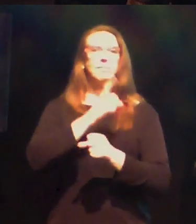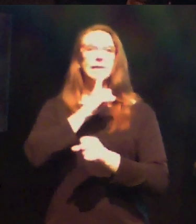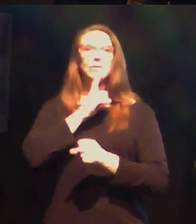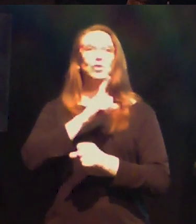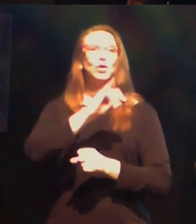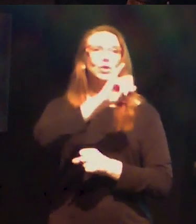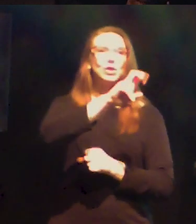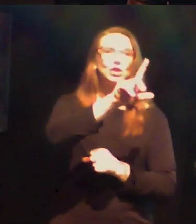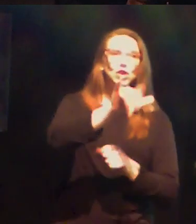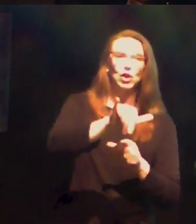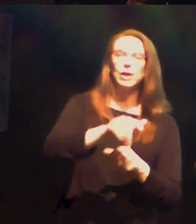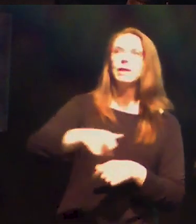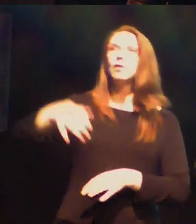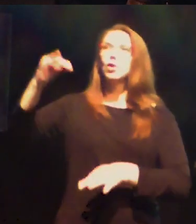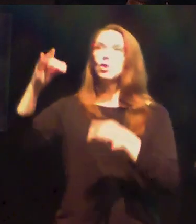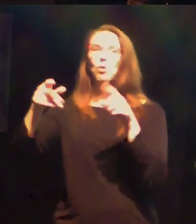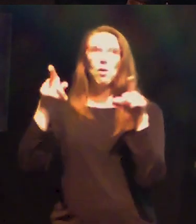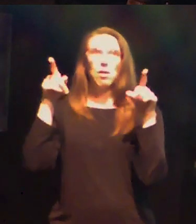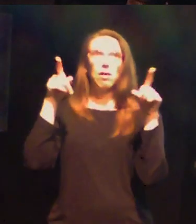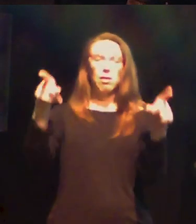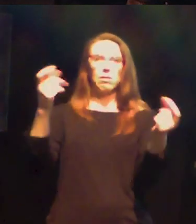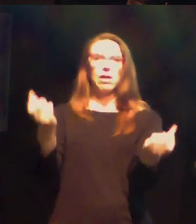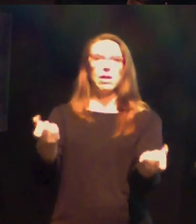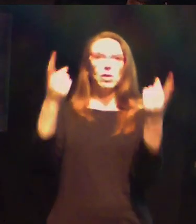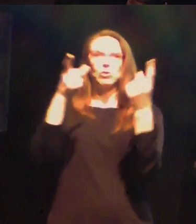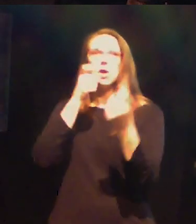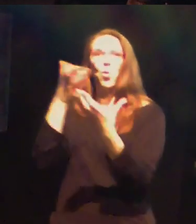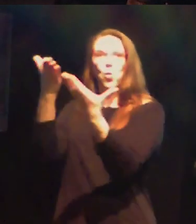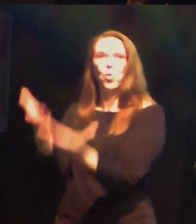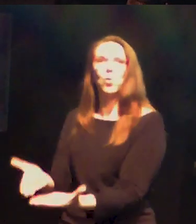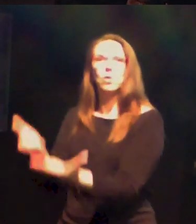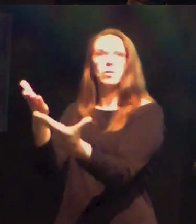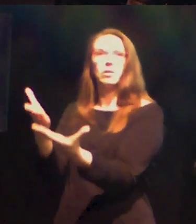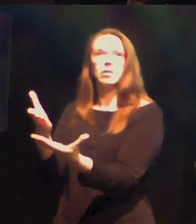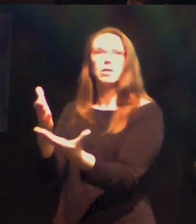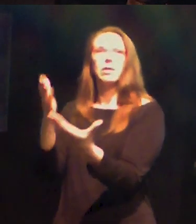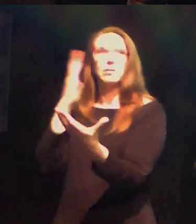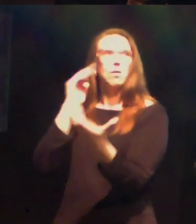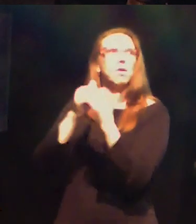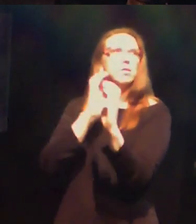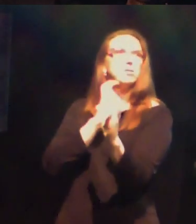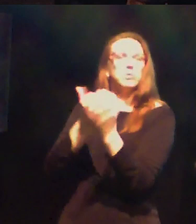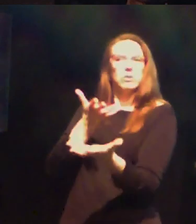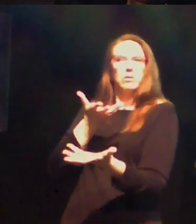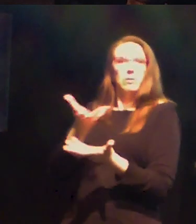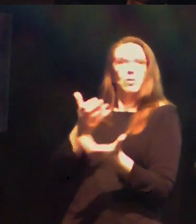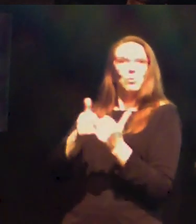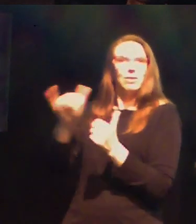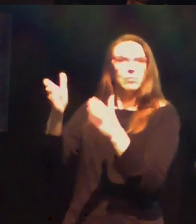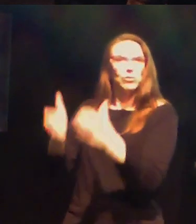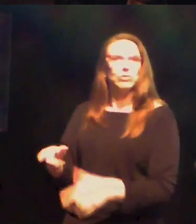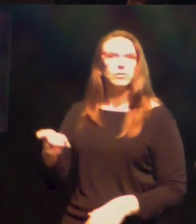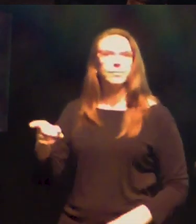jury and the court knew him, knew how to communicate with him. And